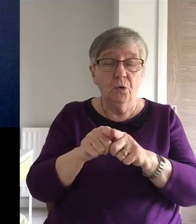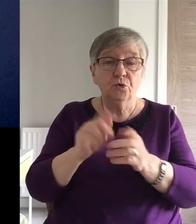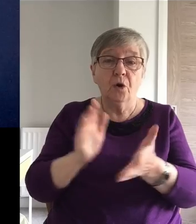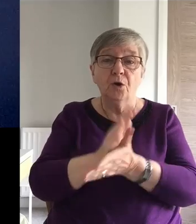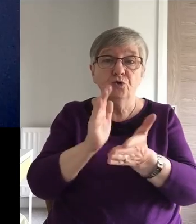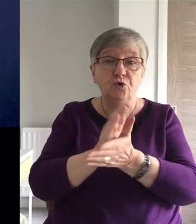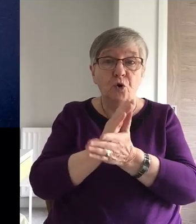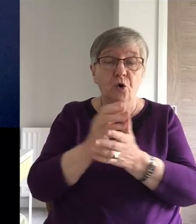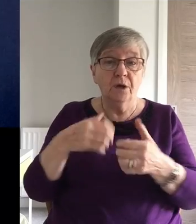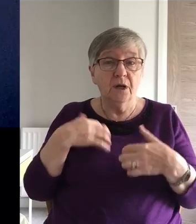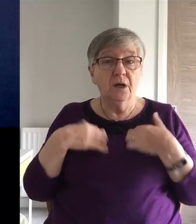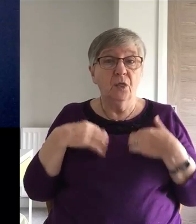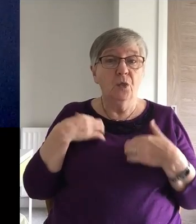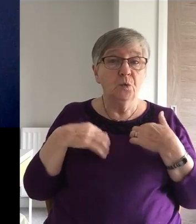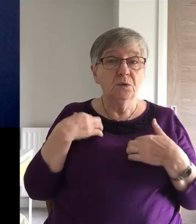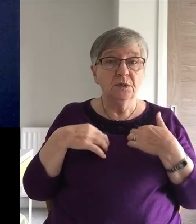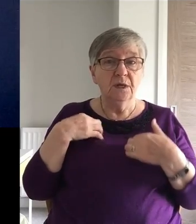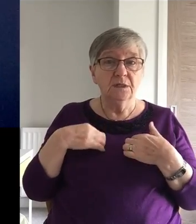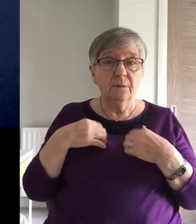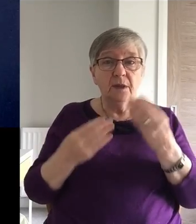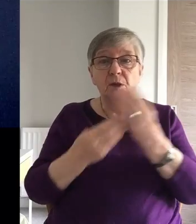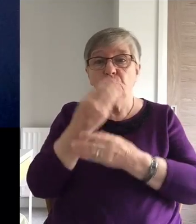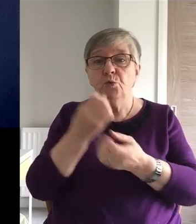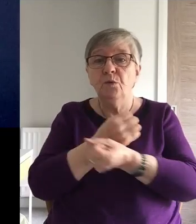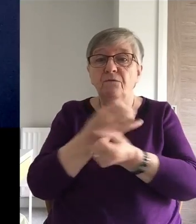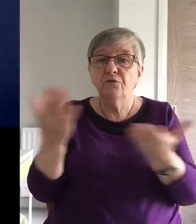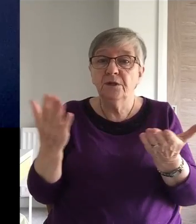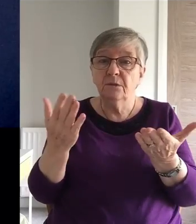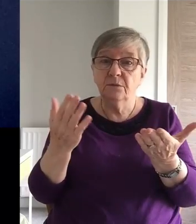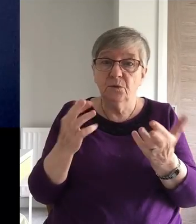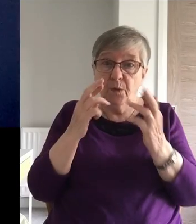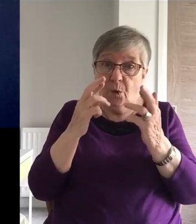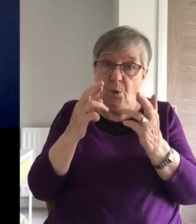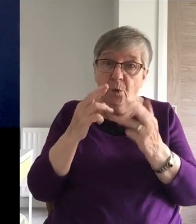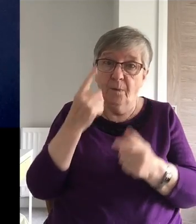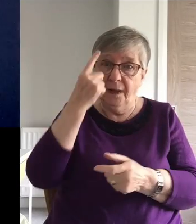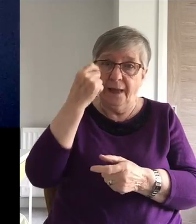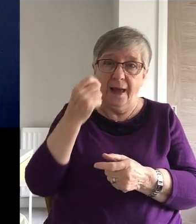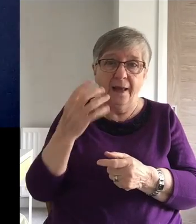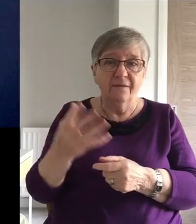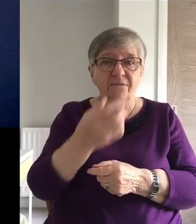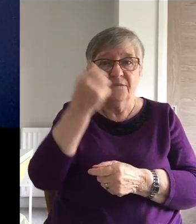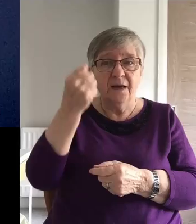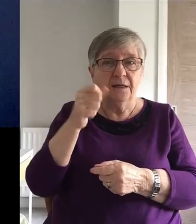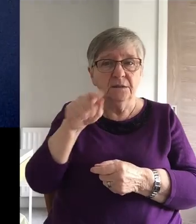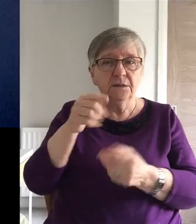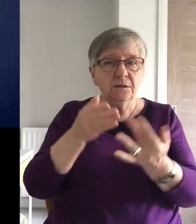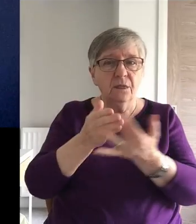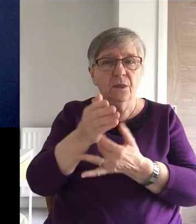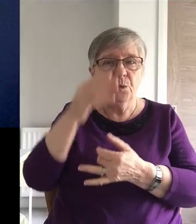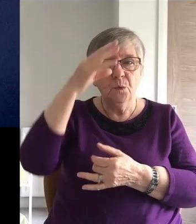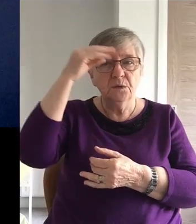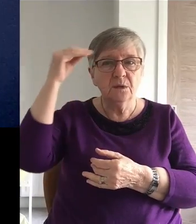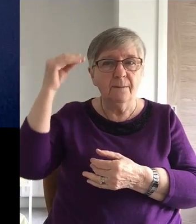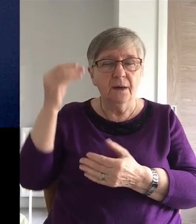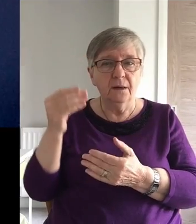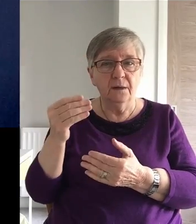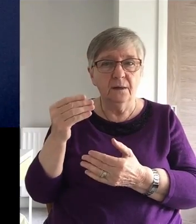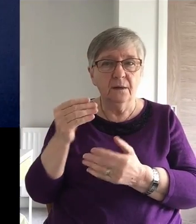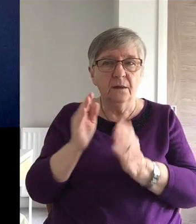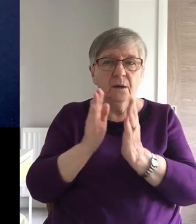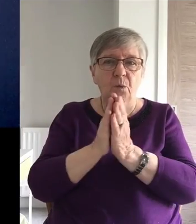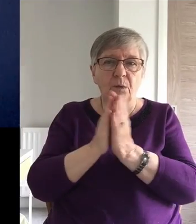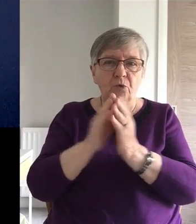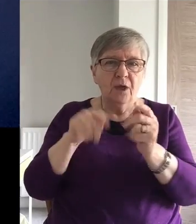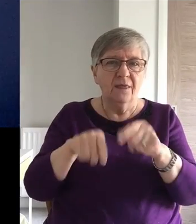and enthusiasm in the new freedoms that we hope to encounter again this summer. We just pray